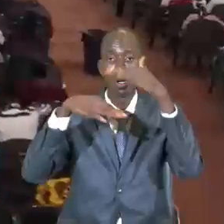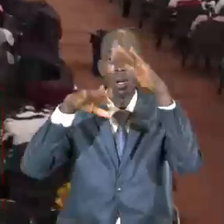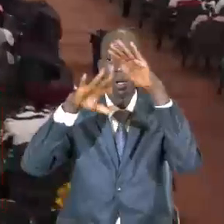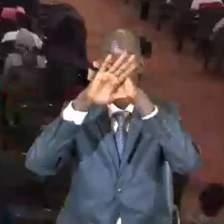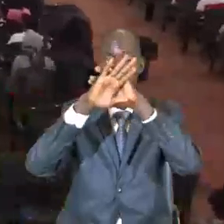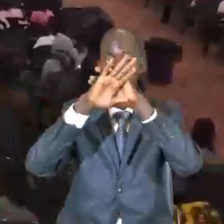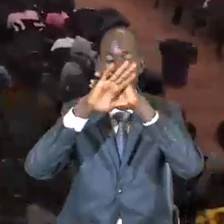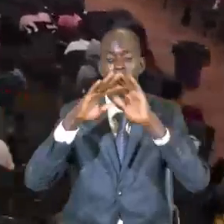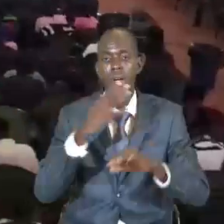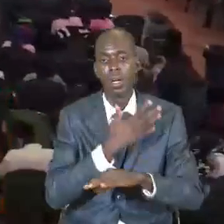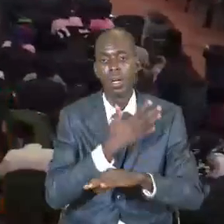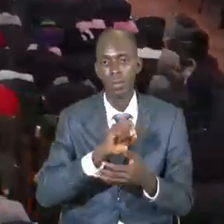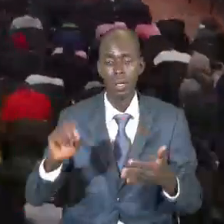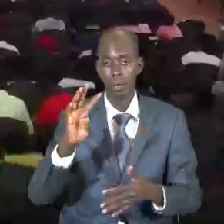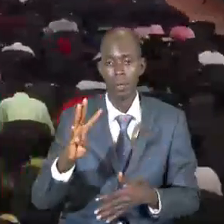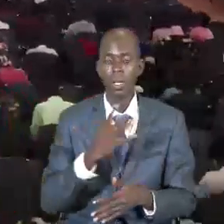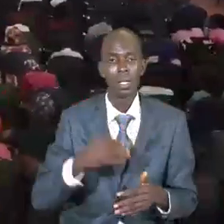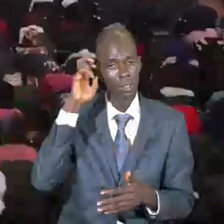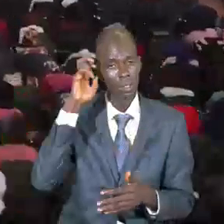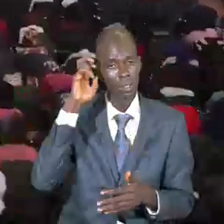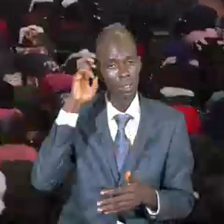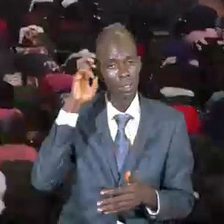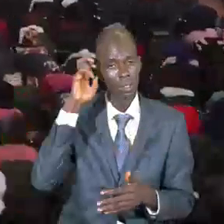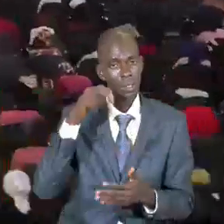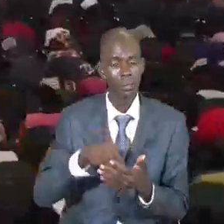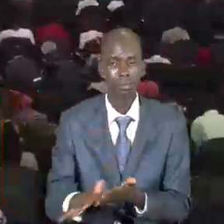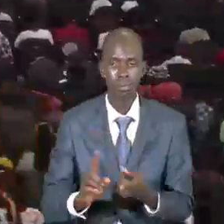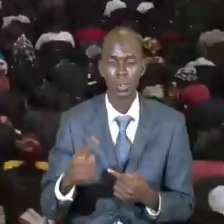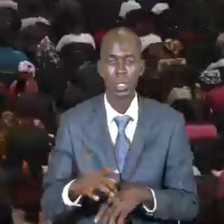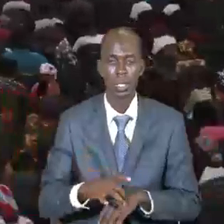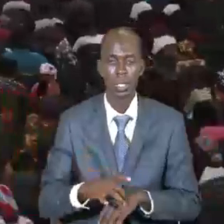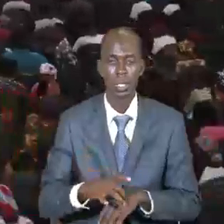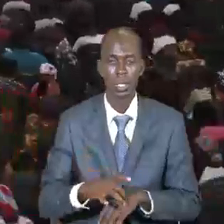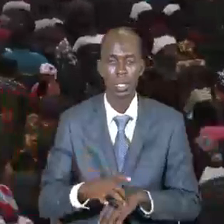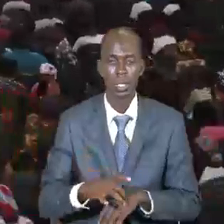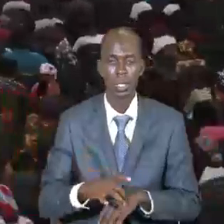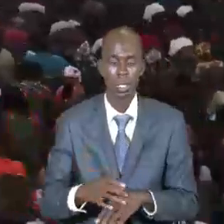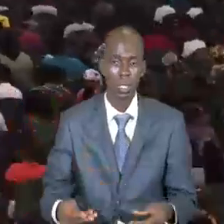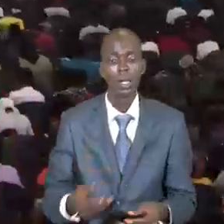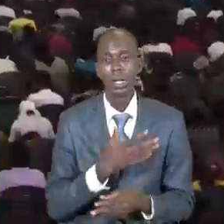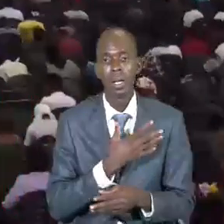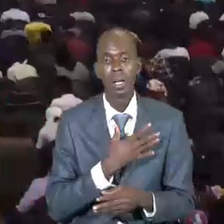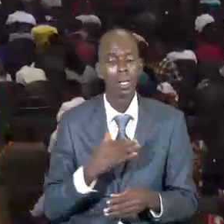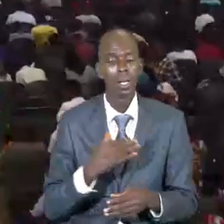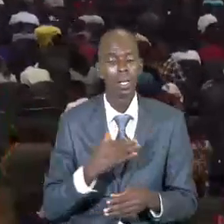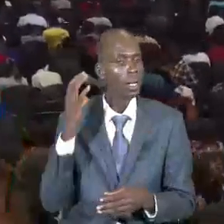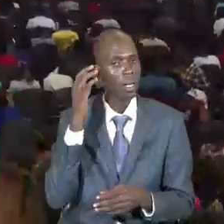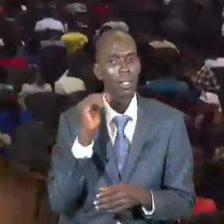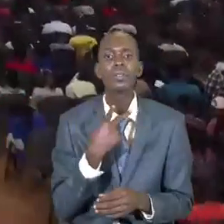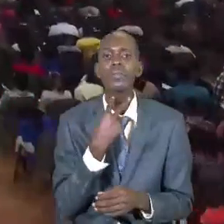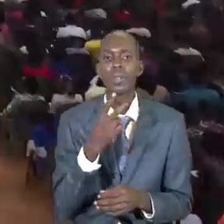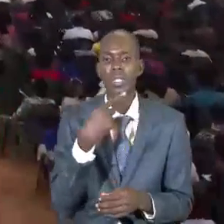4, and he fell to the earth and heard a voice saying unto